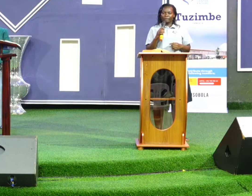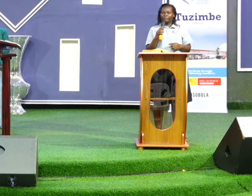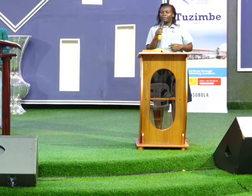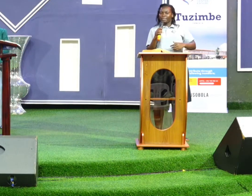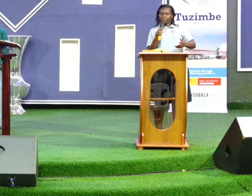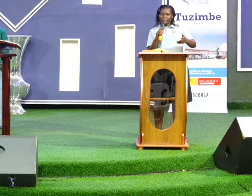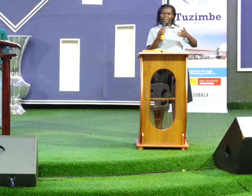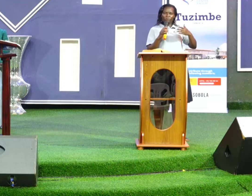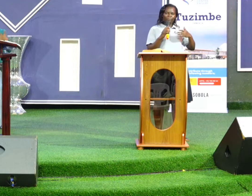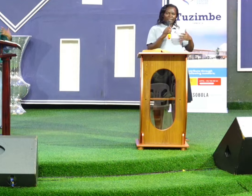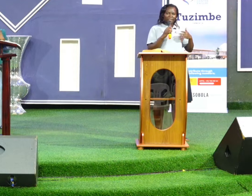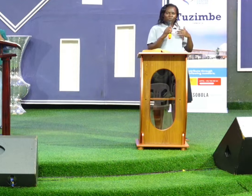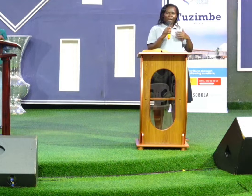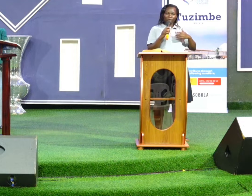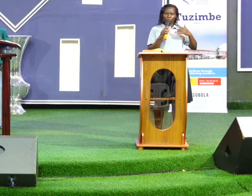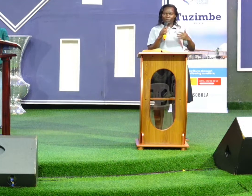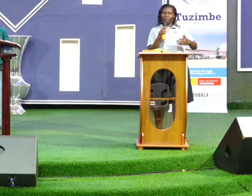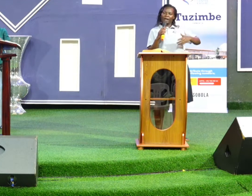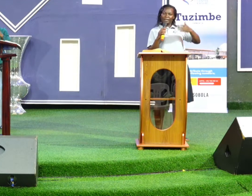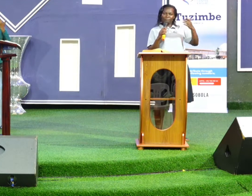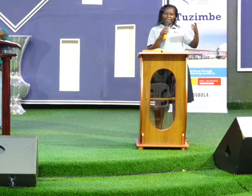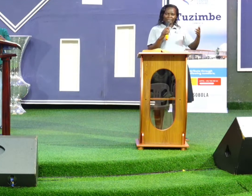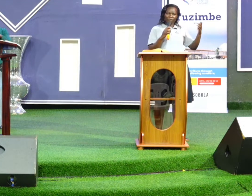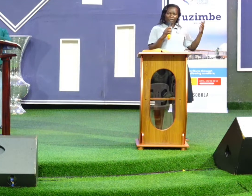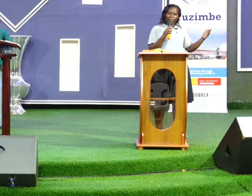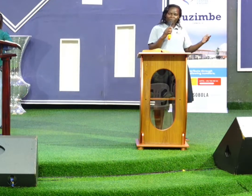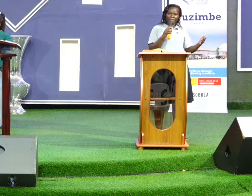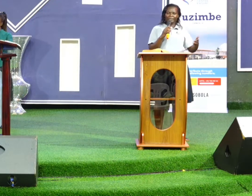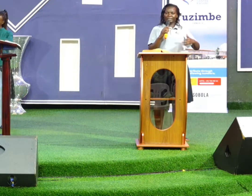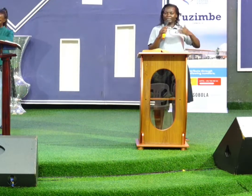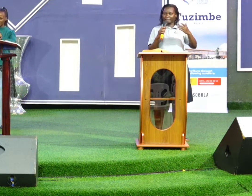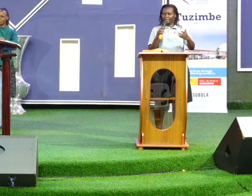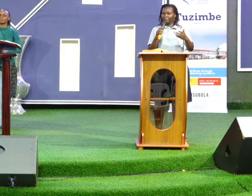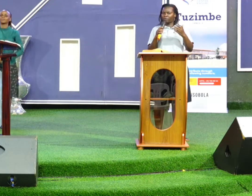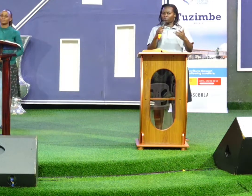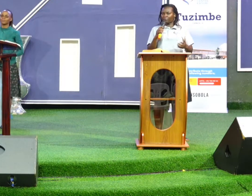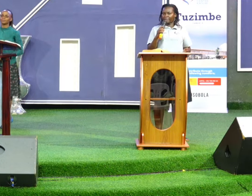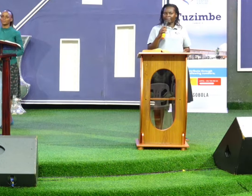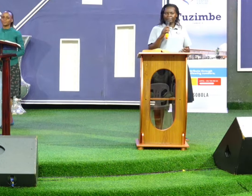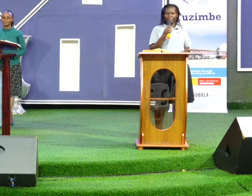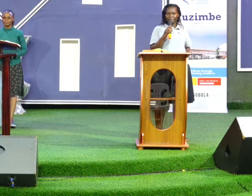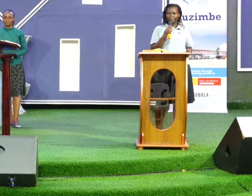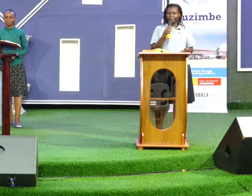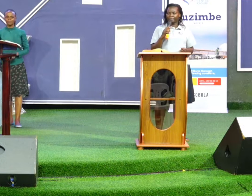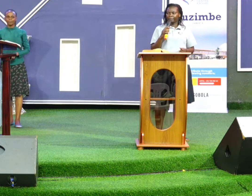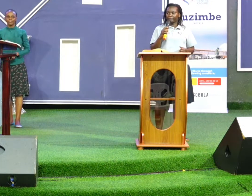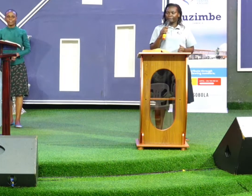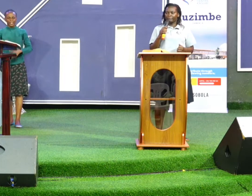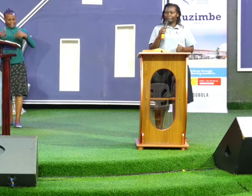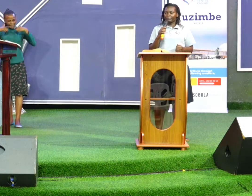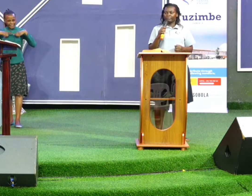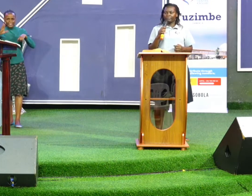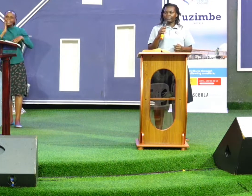kukiwangula. That which the Lord placed in your heart to do and you had that mindset of the Perizzites, it is time now to overcome